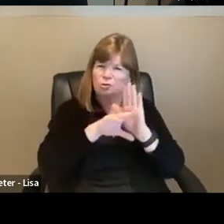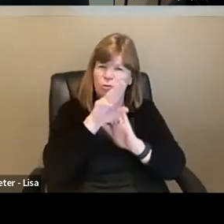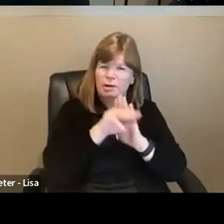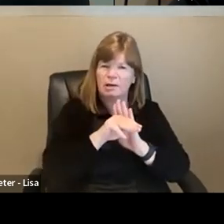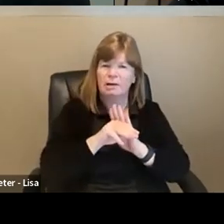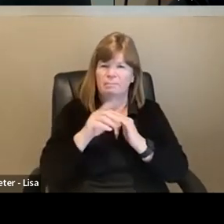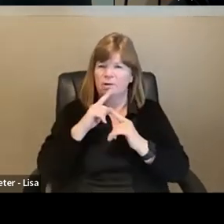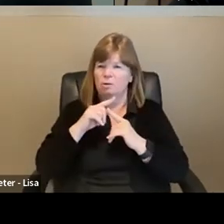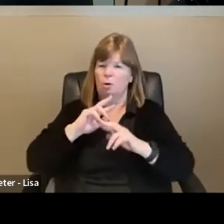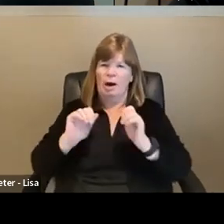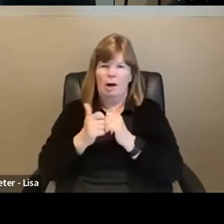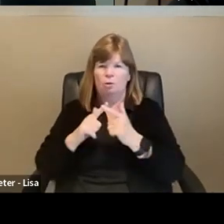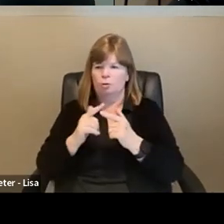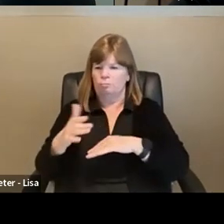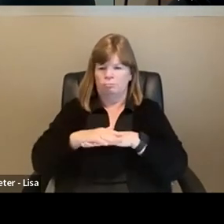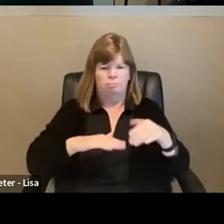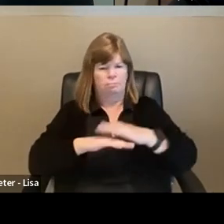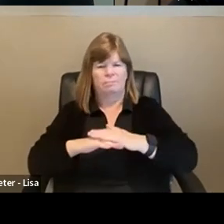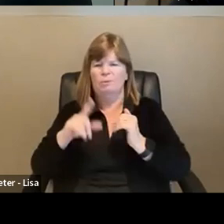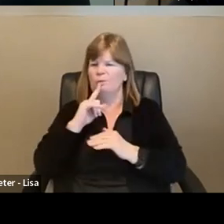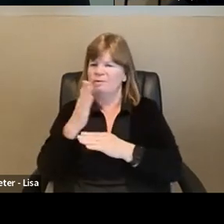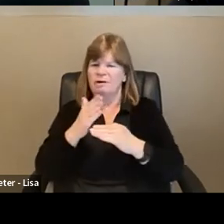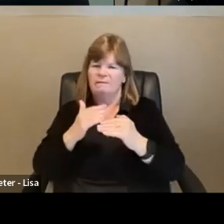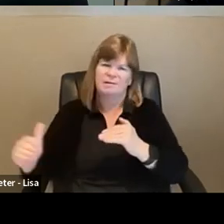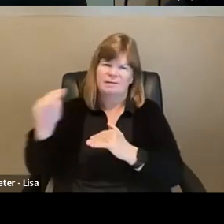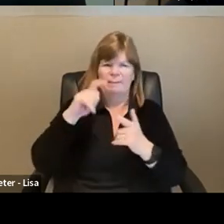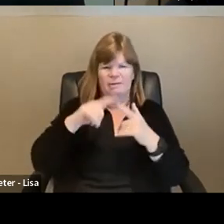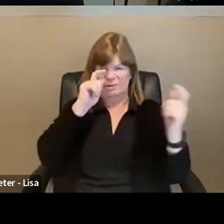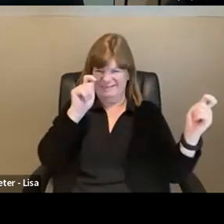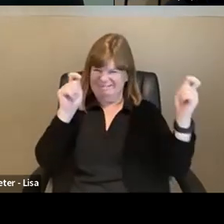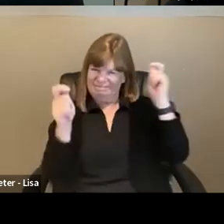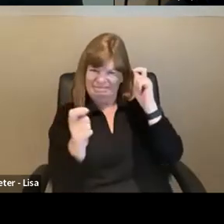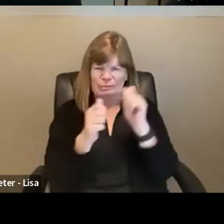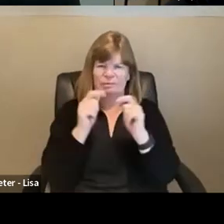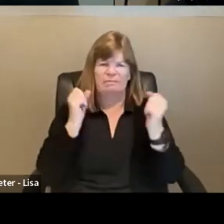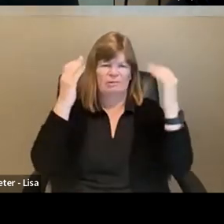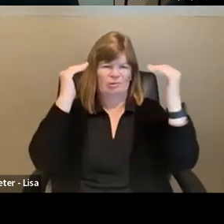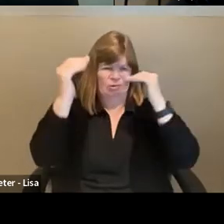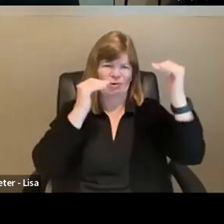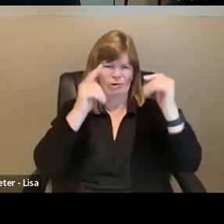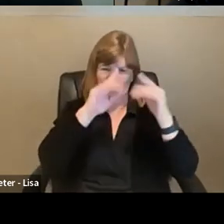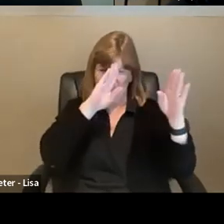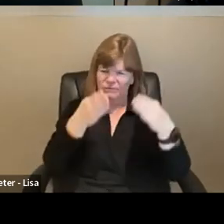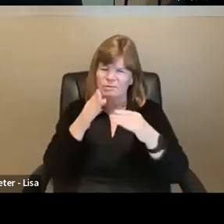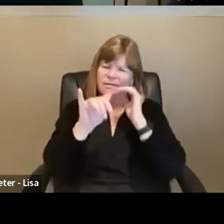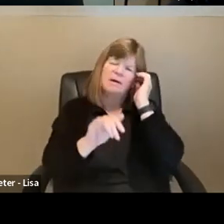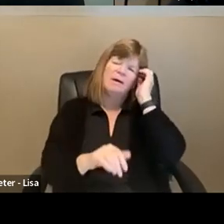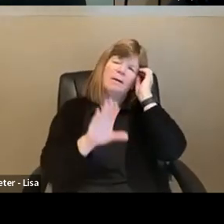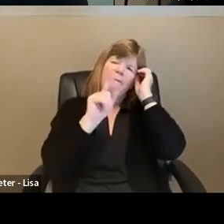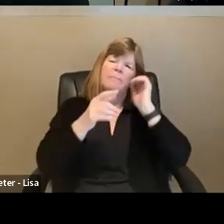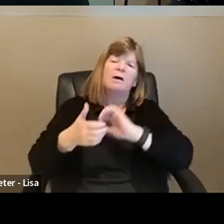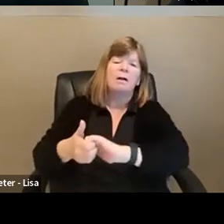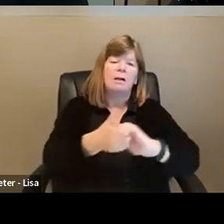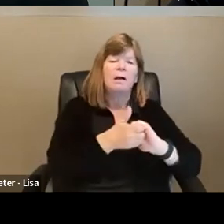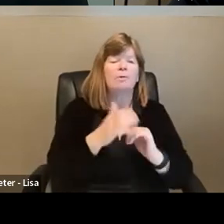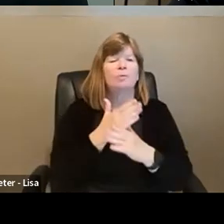never going to get ahead. So that takes a lot of mindset changes with adults. And so that's really what we've been focused on. But the collaboration between schools